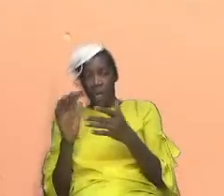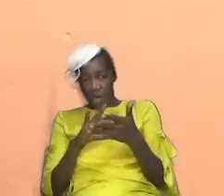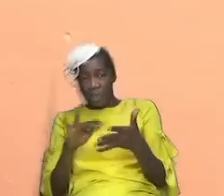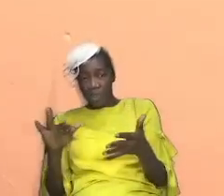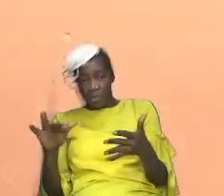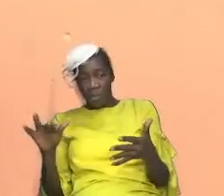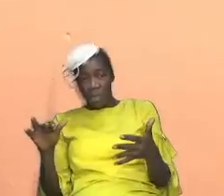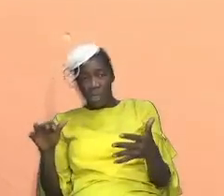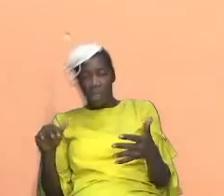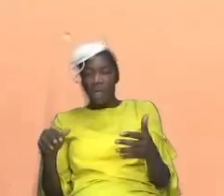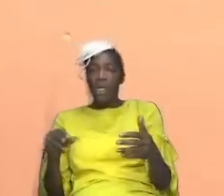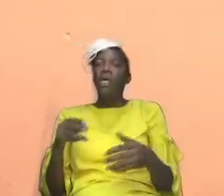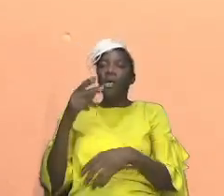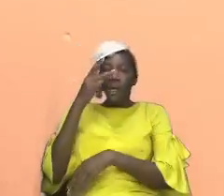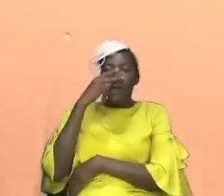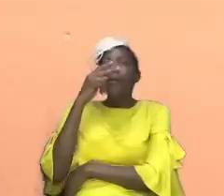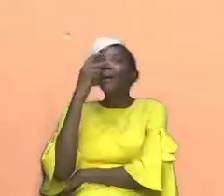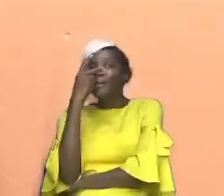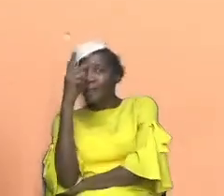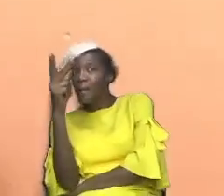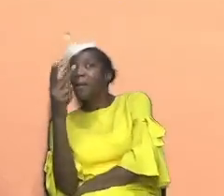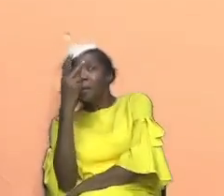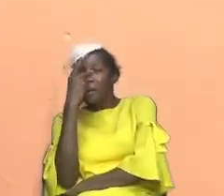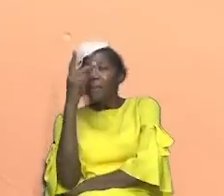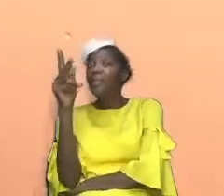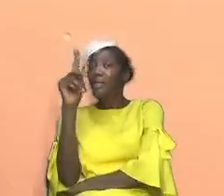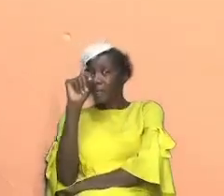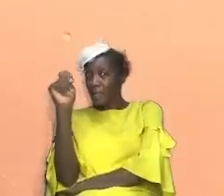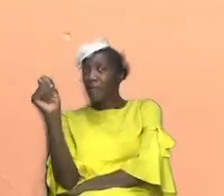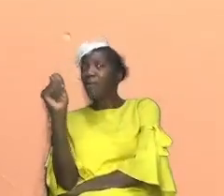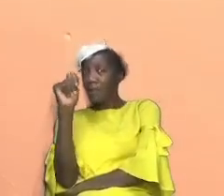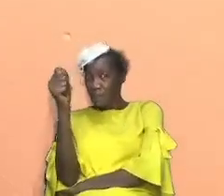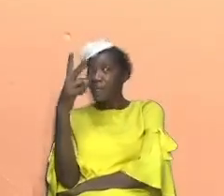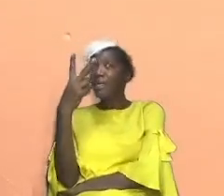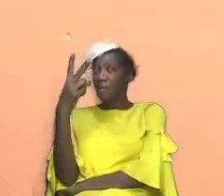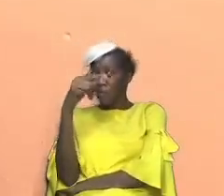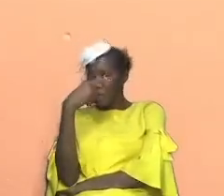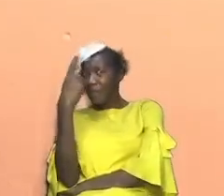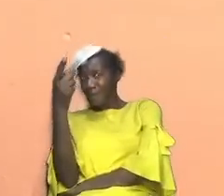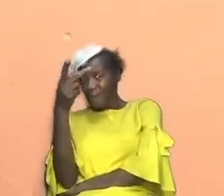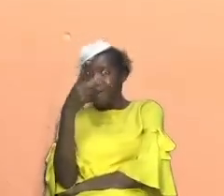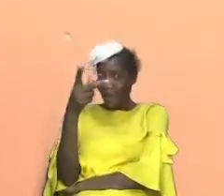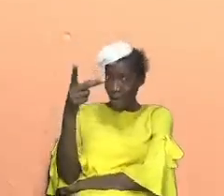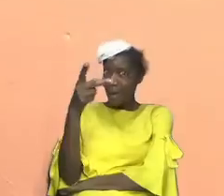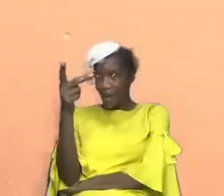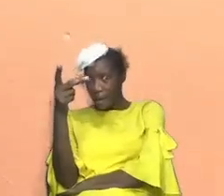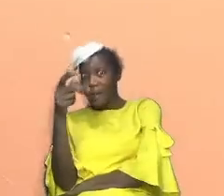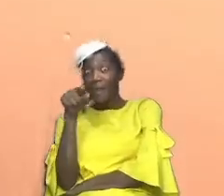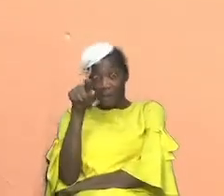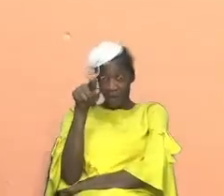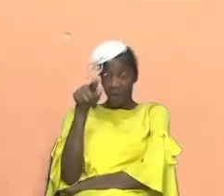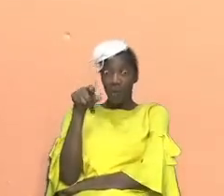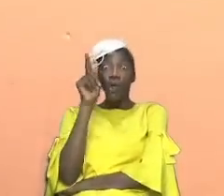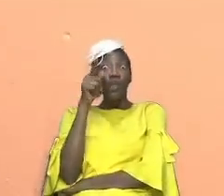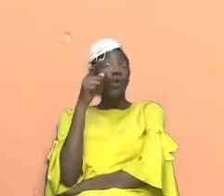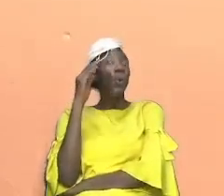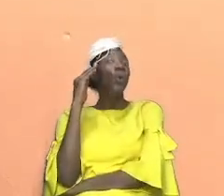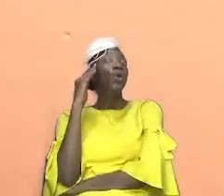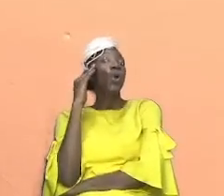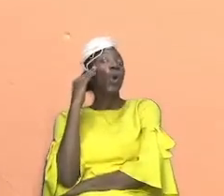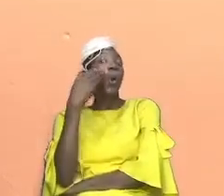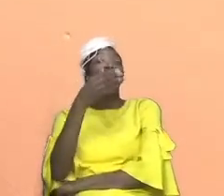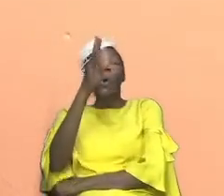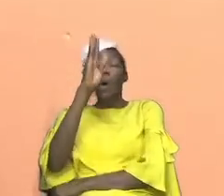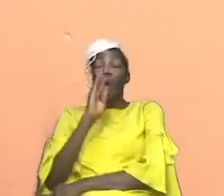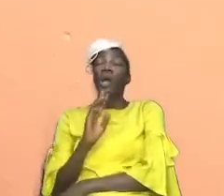the breaking of the word so that they can indulge in other things, he that knoweth the will of